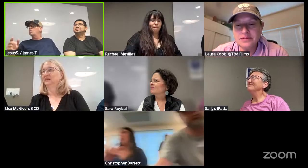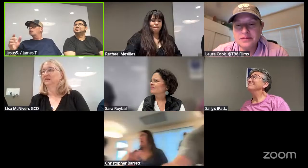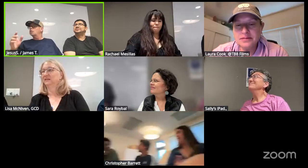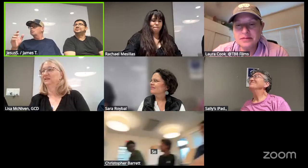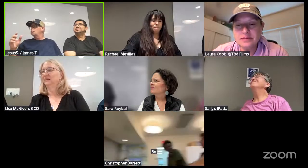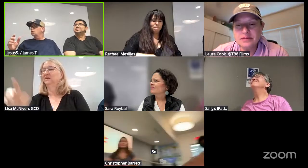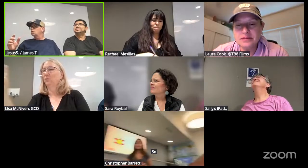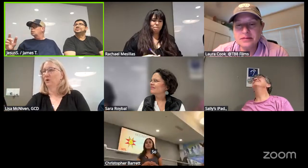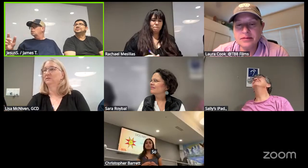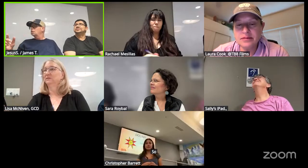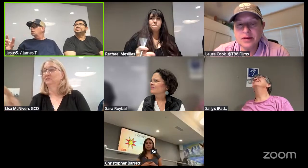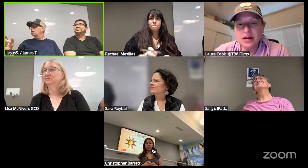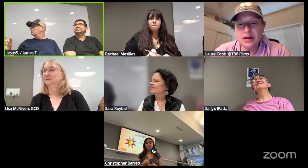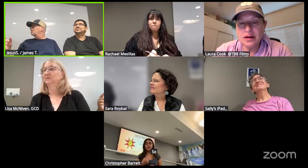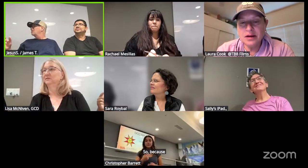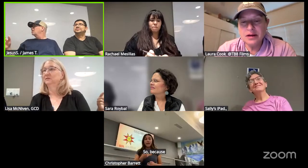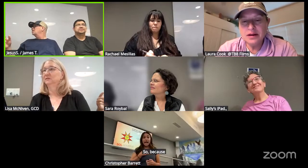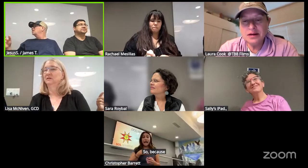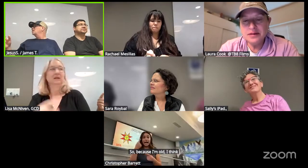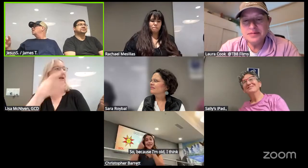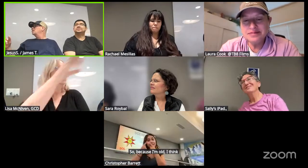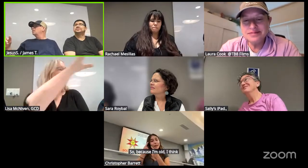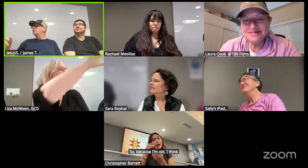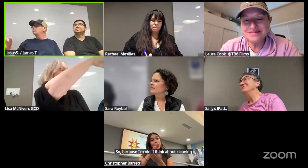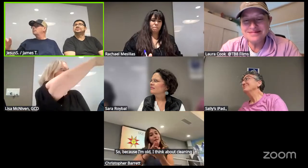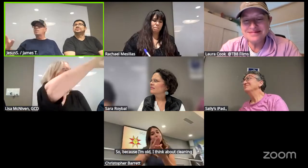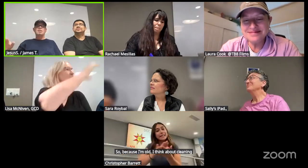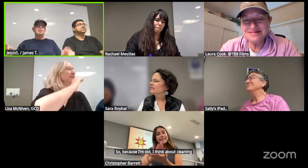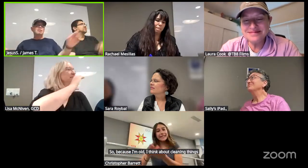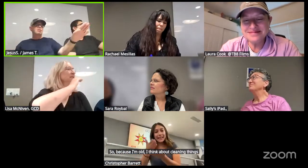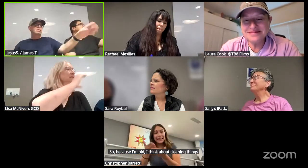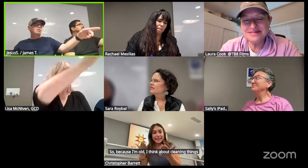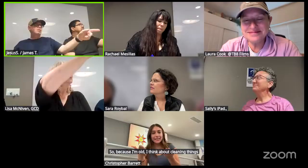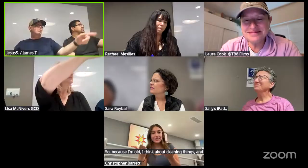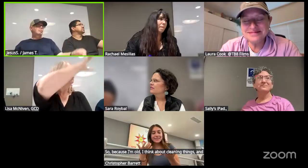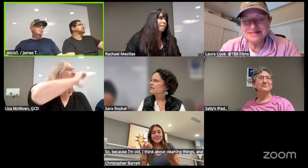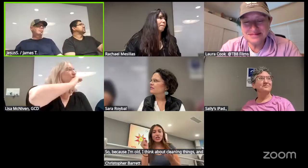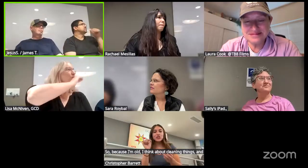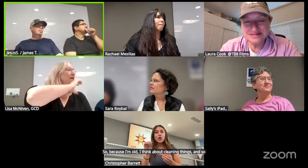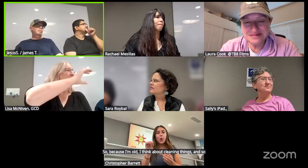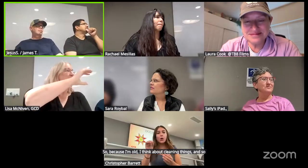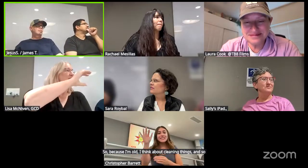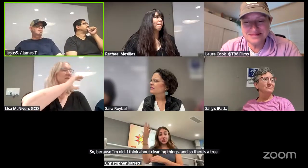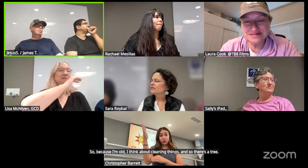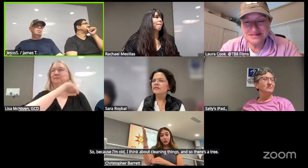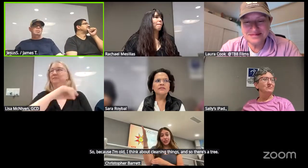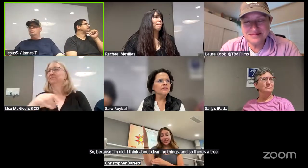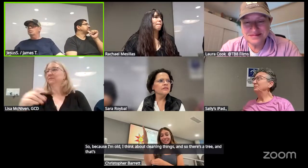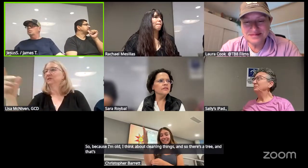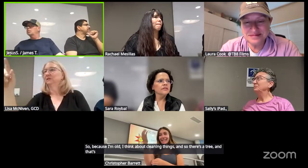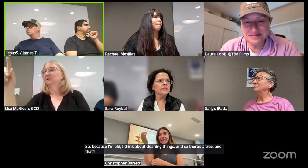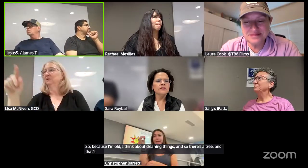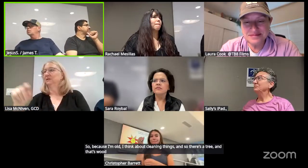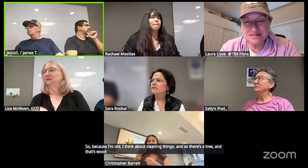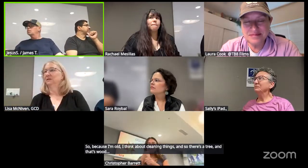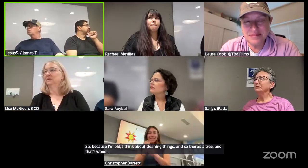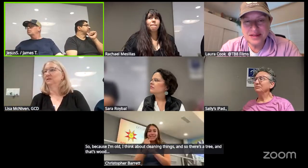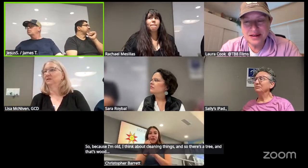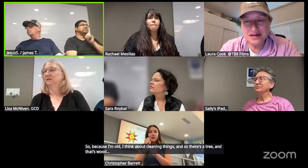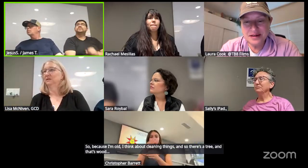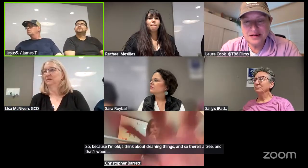So, because I'm old, I think about cleaning things, and so if there's a tree that's wood.